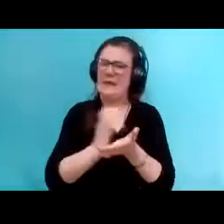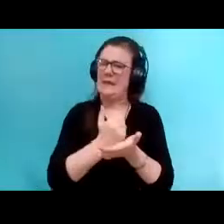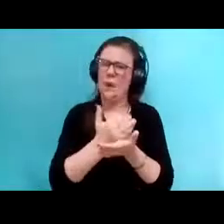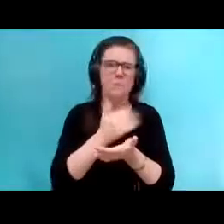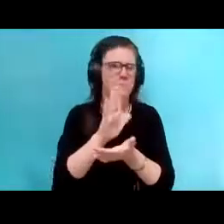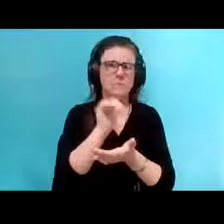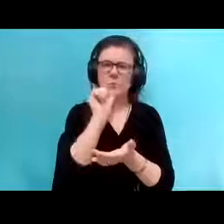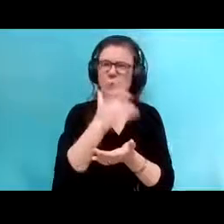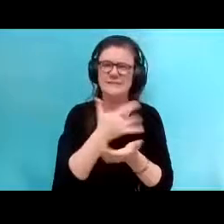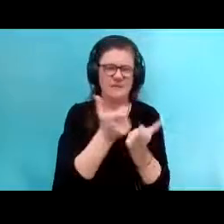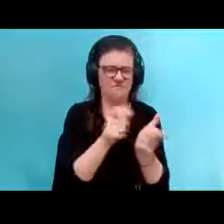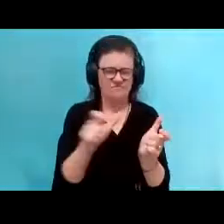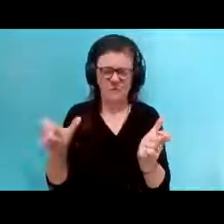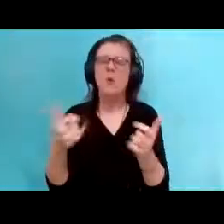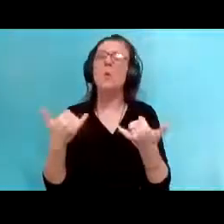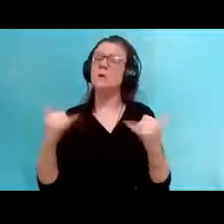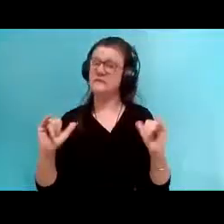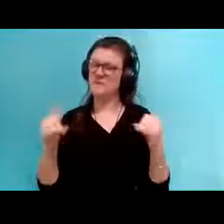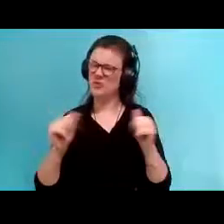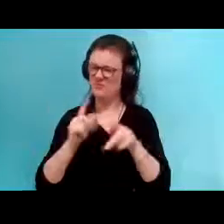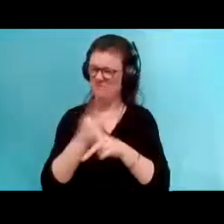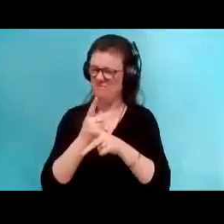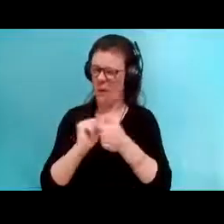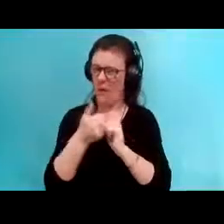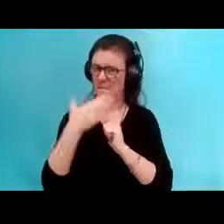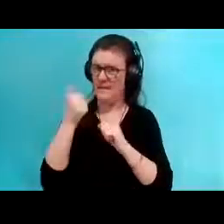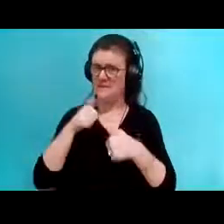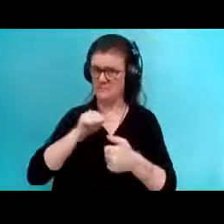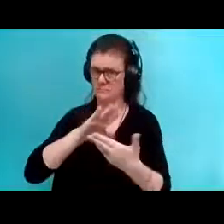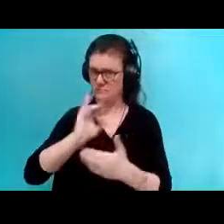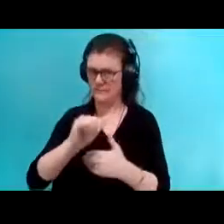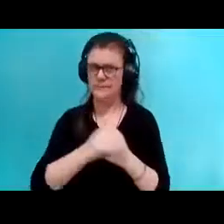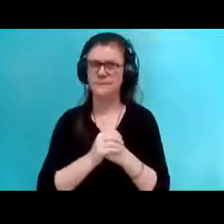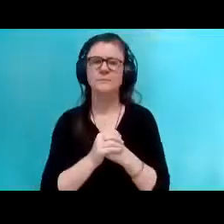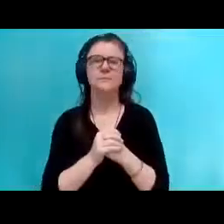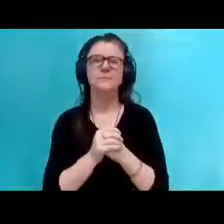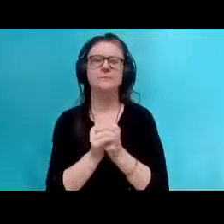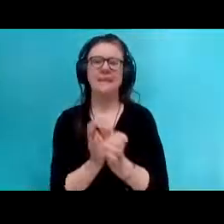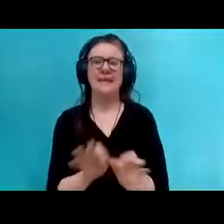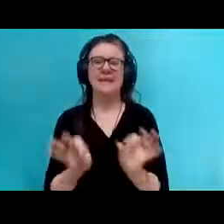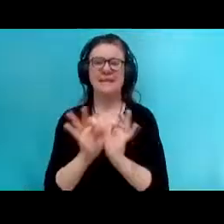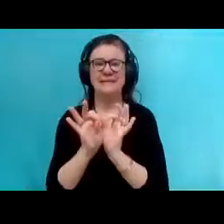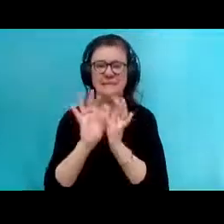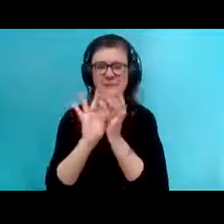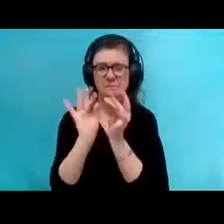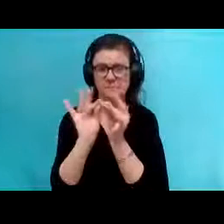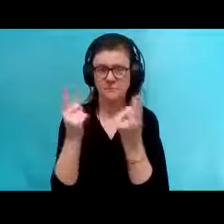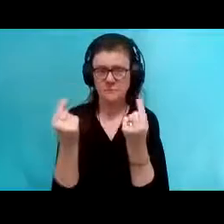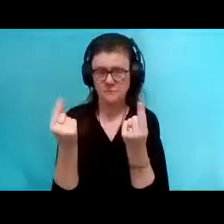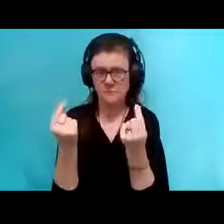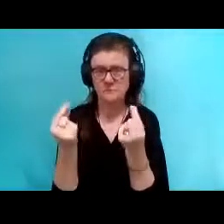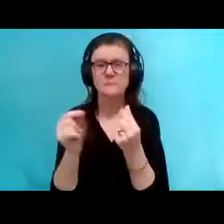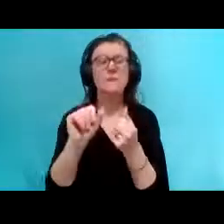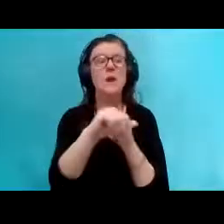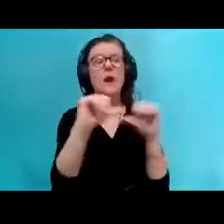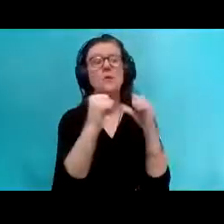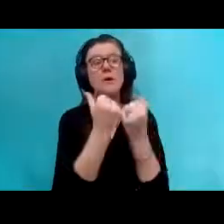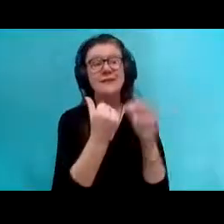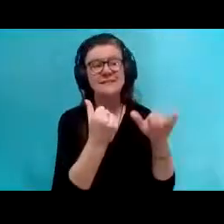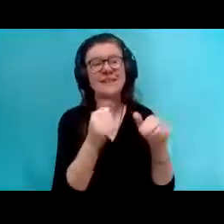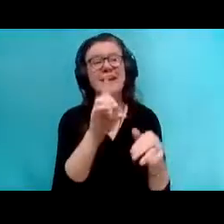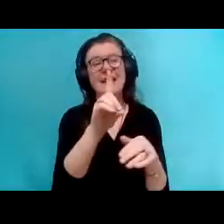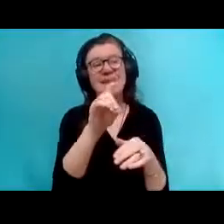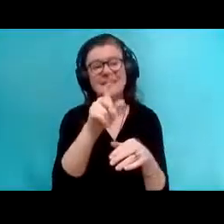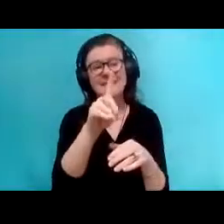we are exploring ways in which this can be done. Key advocacy messages is to encourage other agencies to collect and